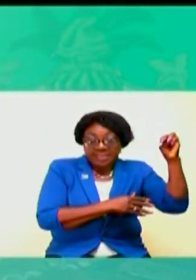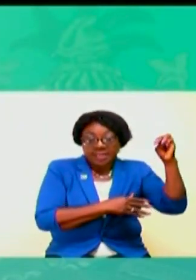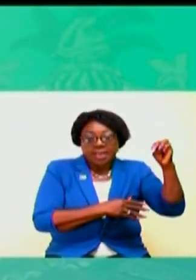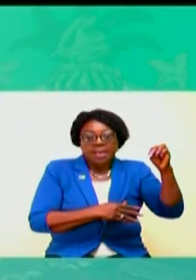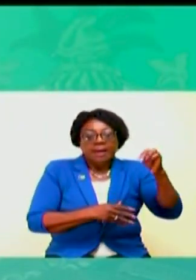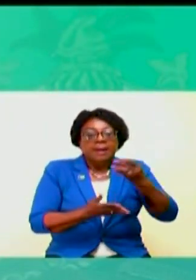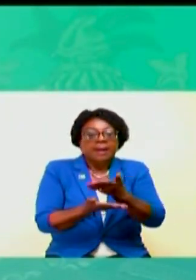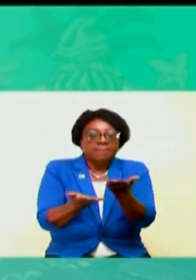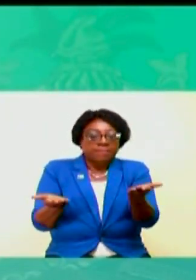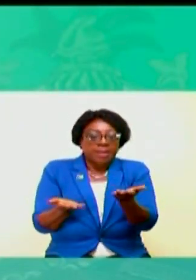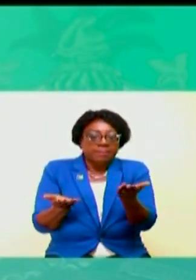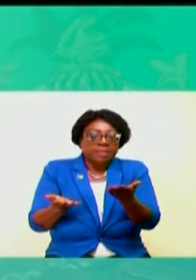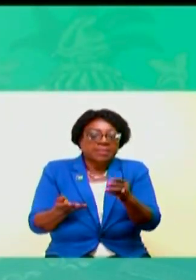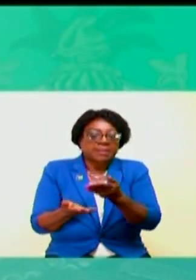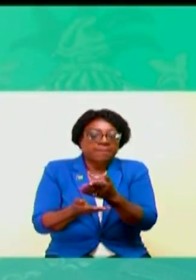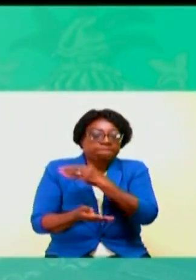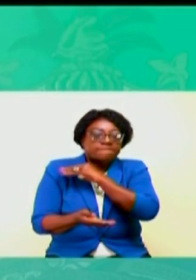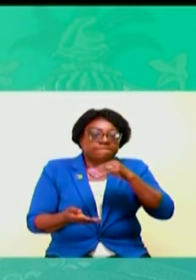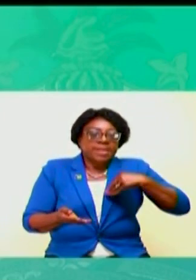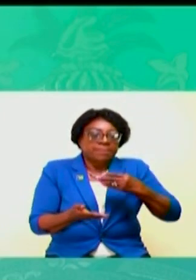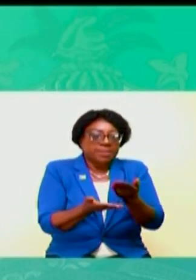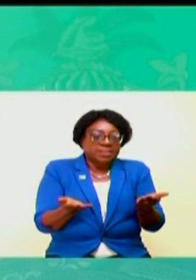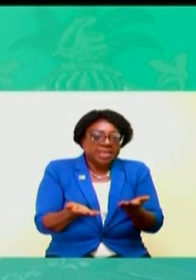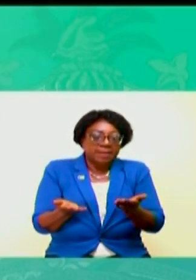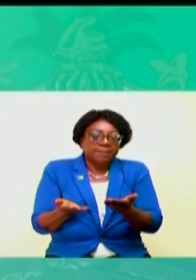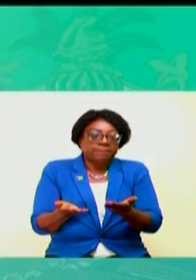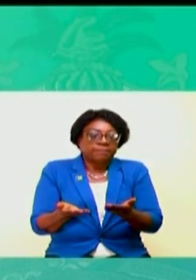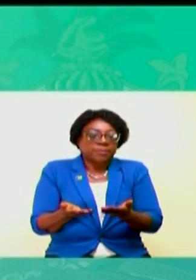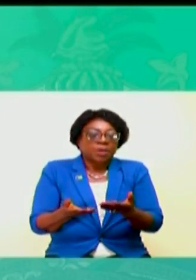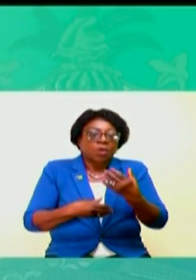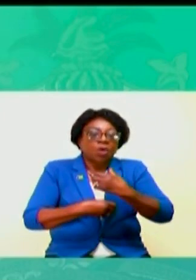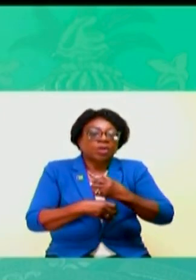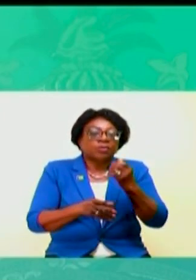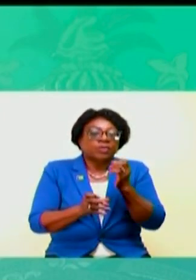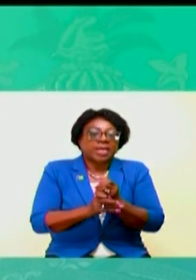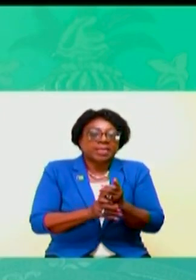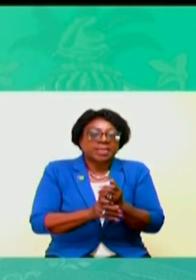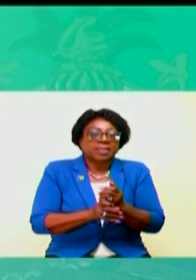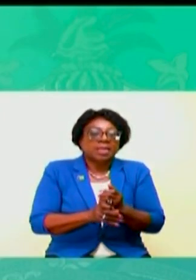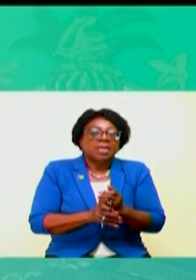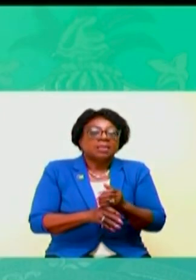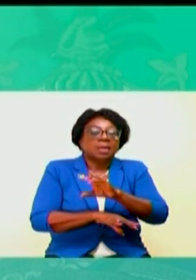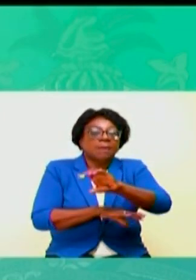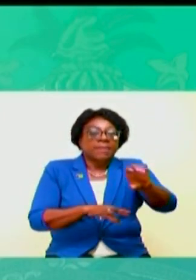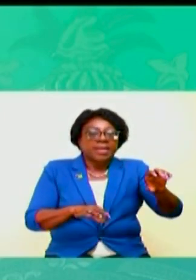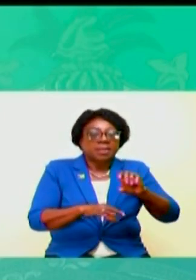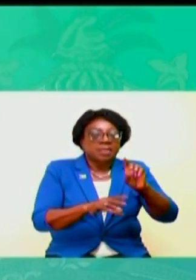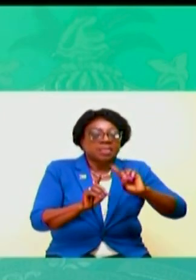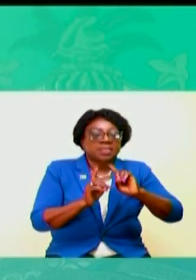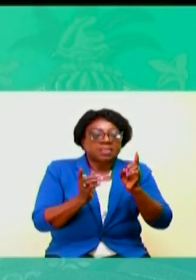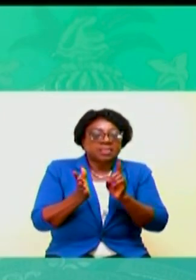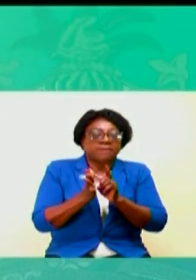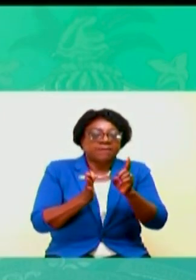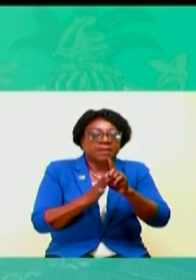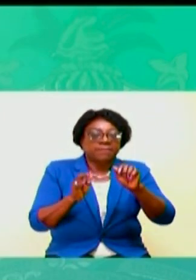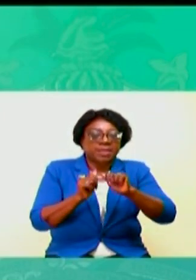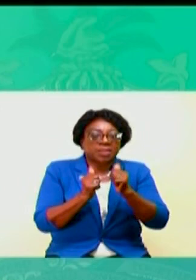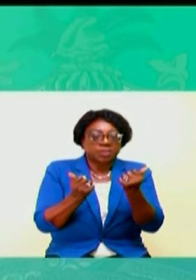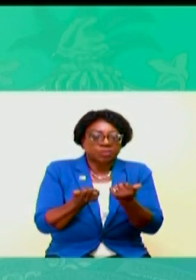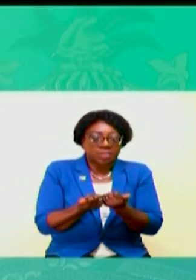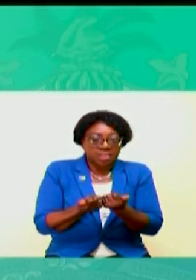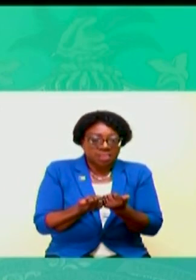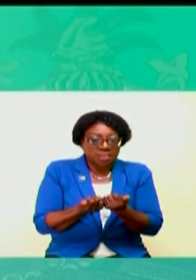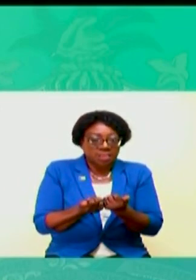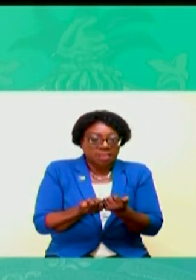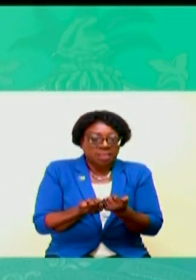and parliamentary colleagues on this side on creating the Carmichael Development Association. The CDA